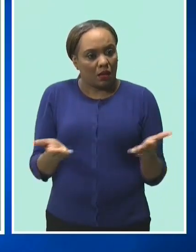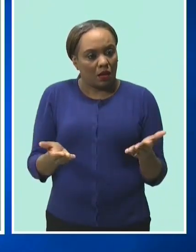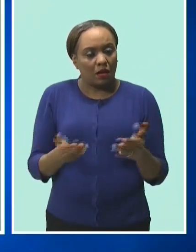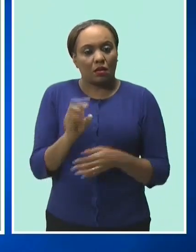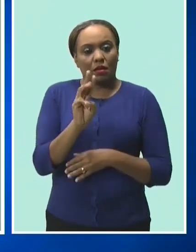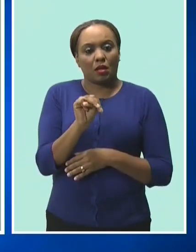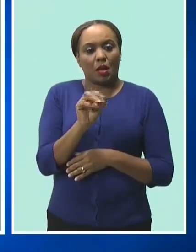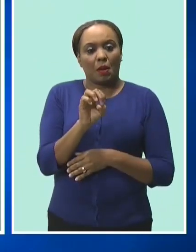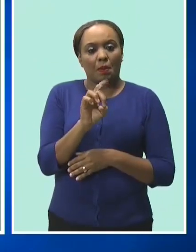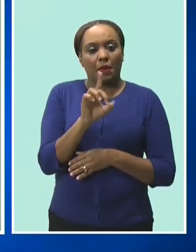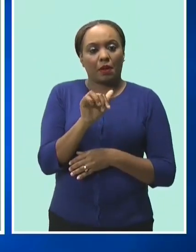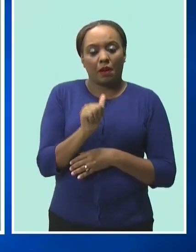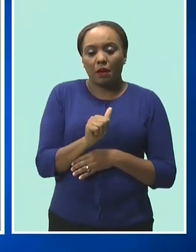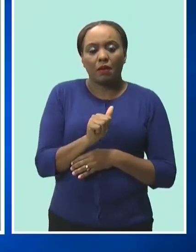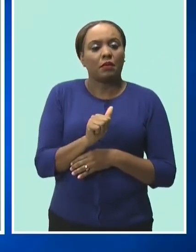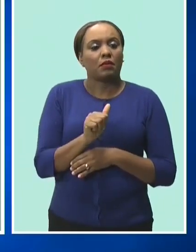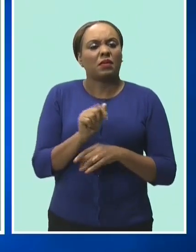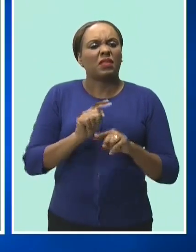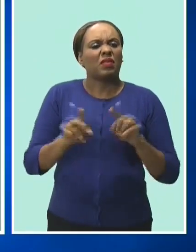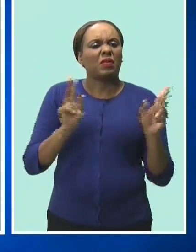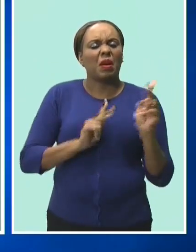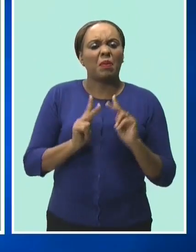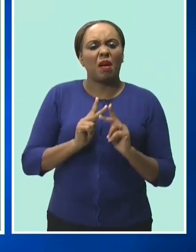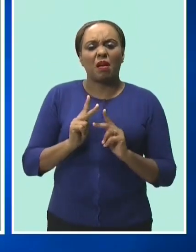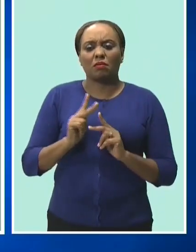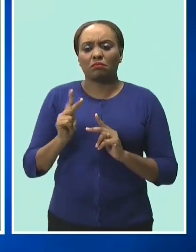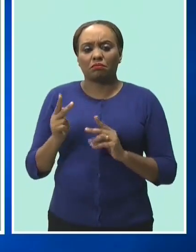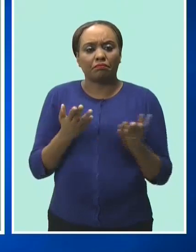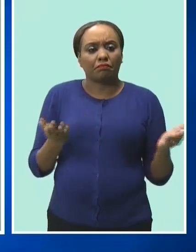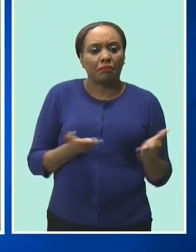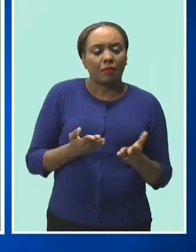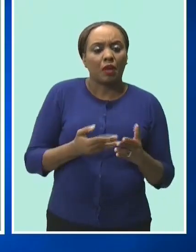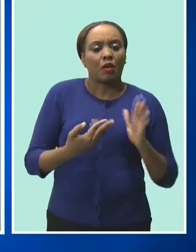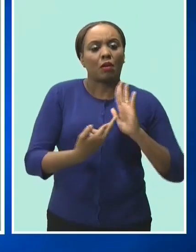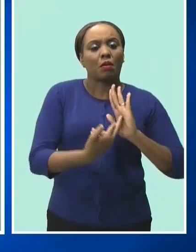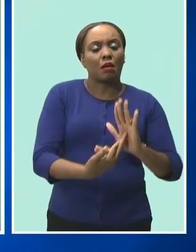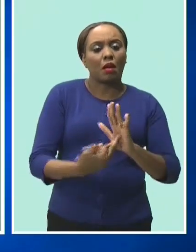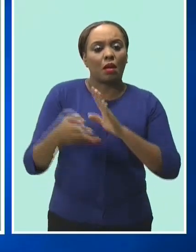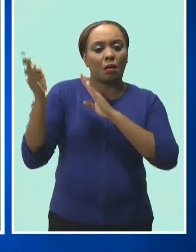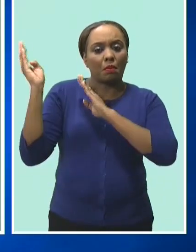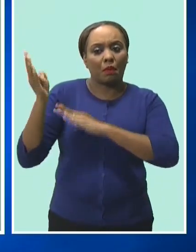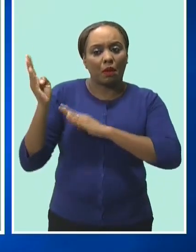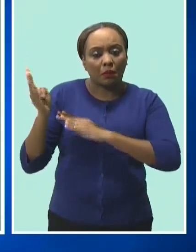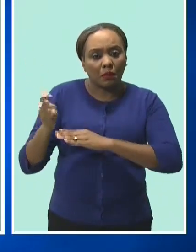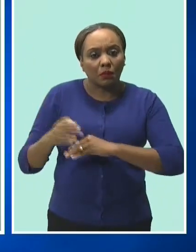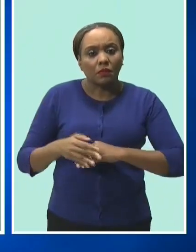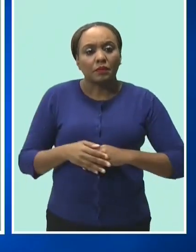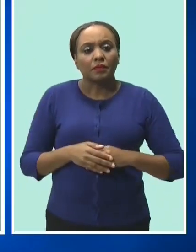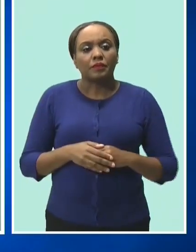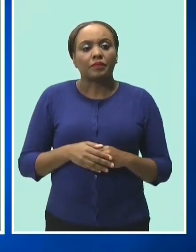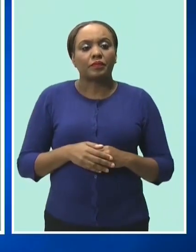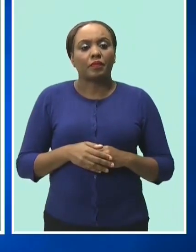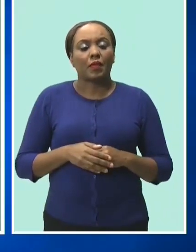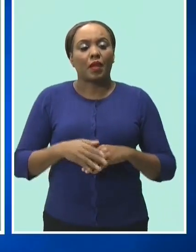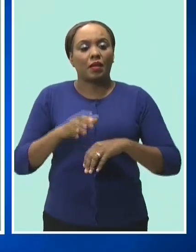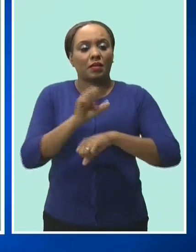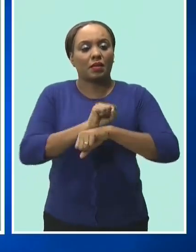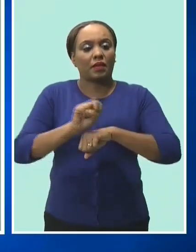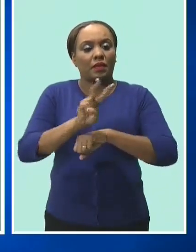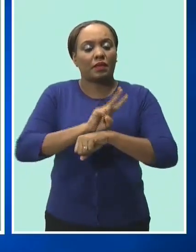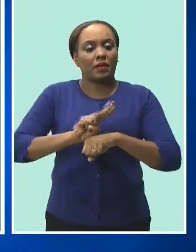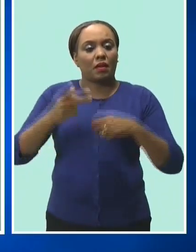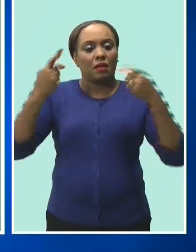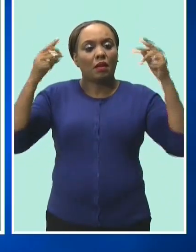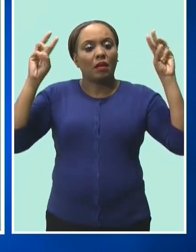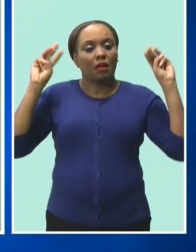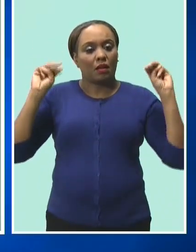Bahamas and other islands that were present. Now, she said that colleague head Dr. Ralph Gonzalez of St. Vincent will be